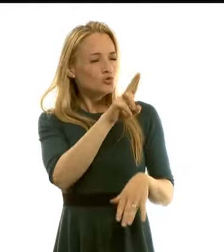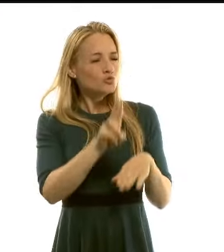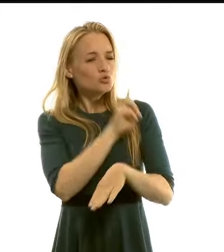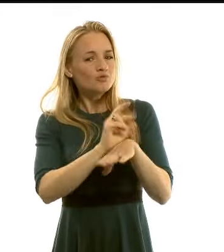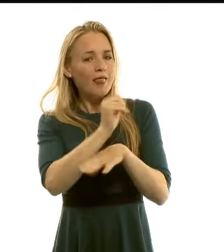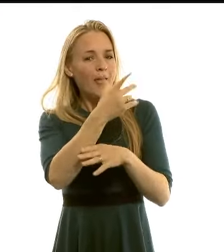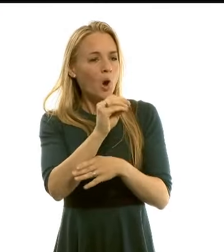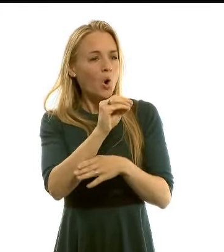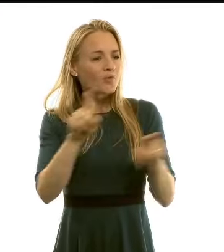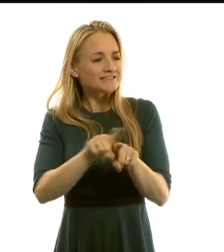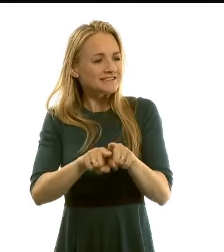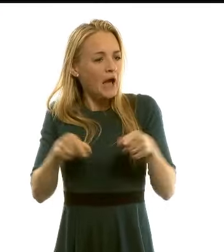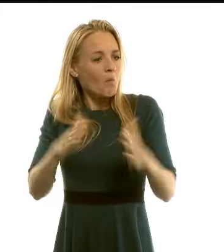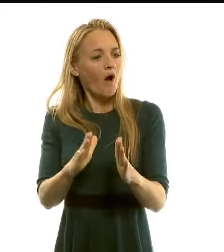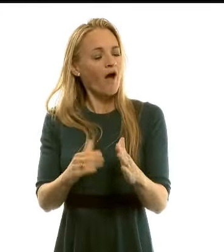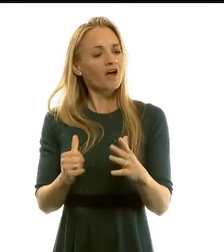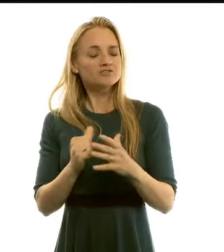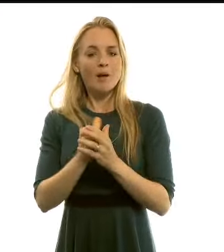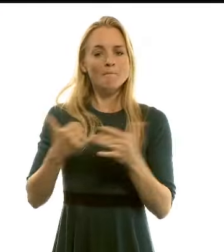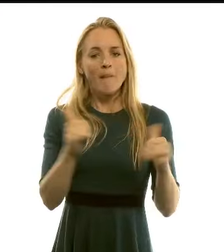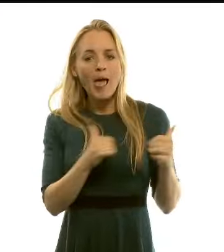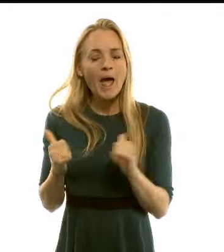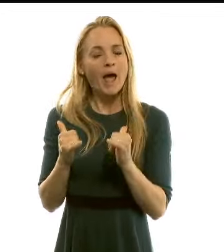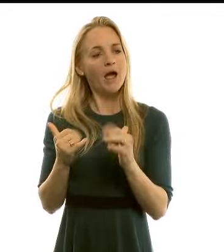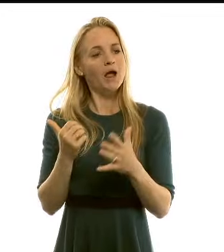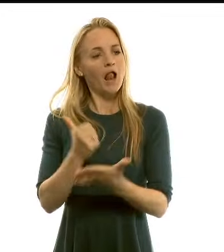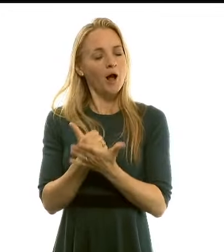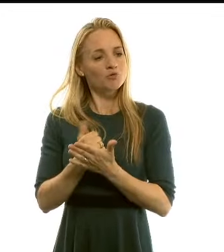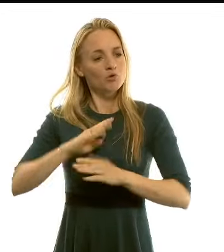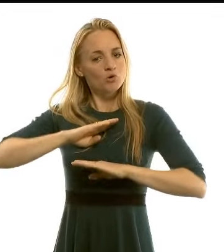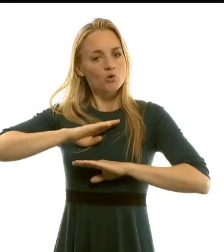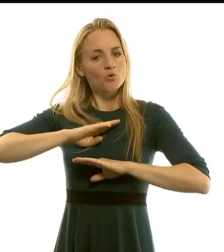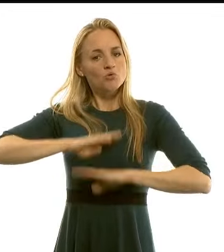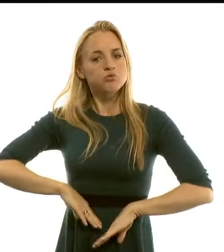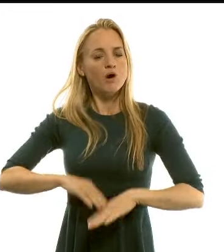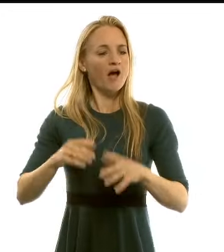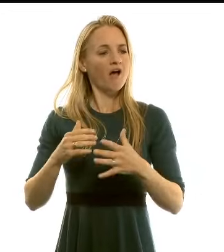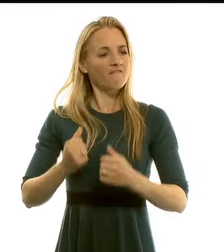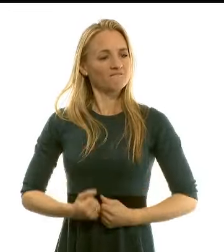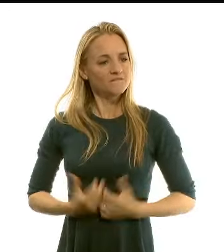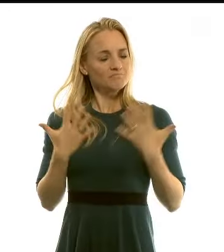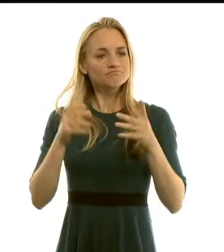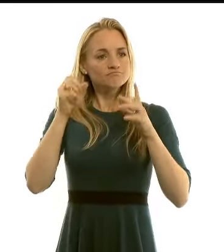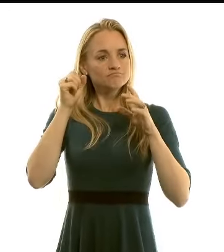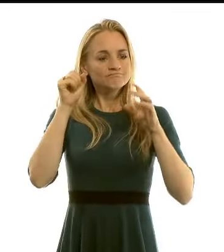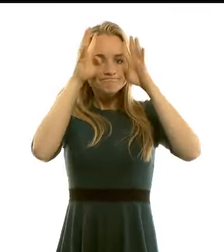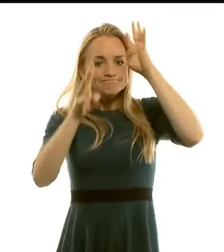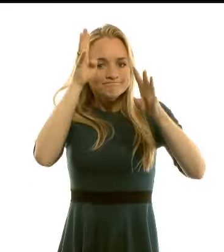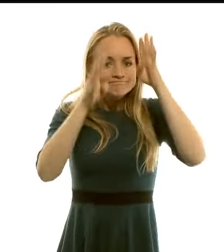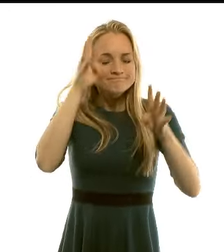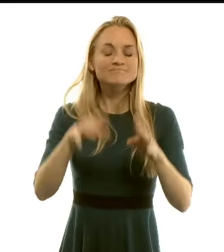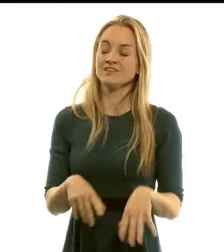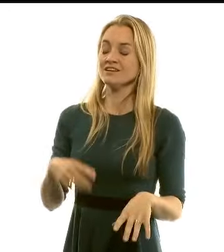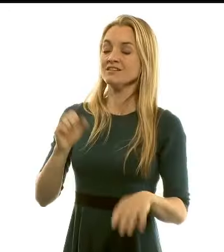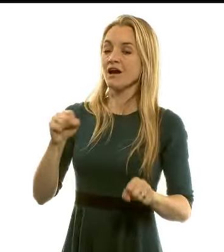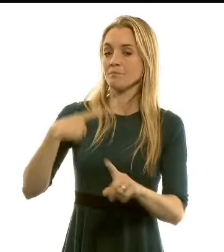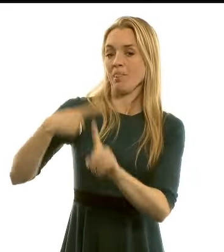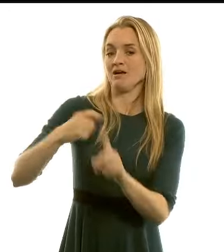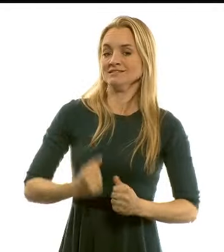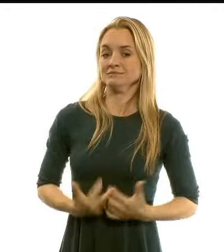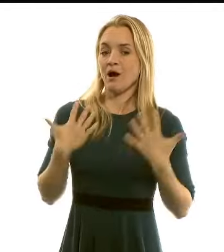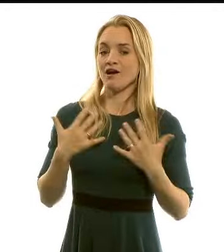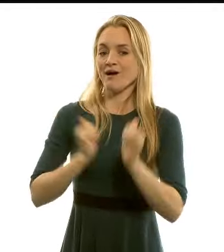ideas? Oh, absolutely. It really helps inspire my acting as well. Yeah, like being Expo in Lego Dimensions? Yes, and please don't ask me if